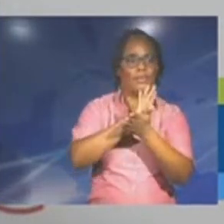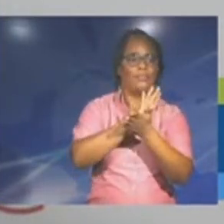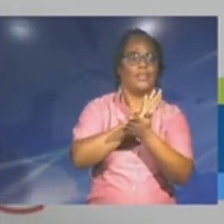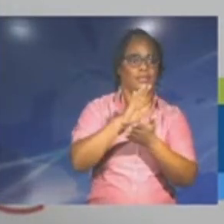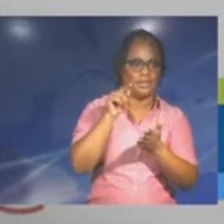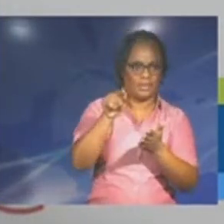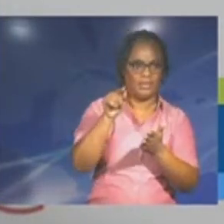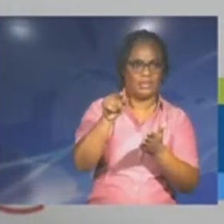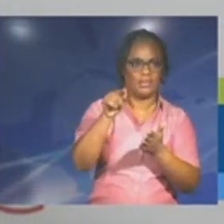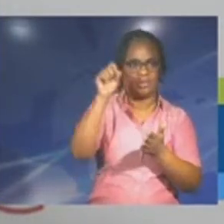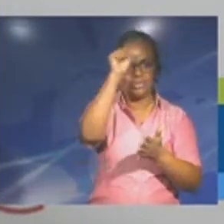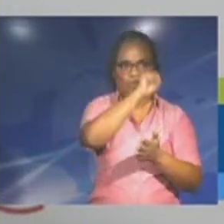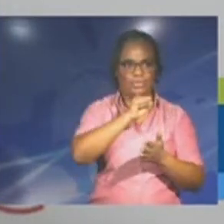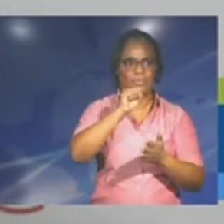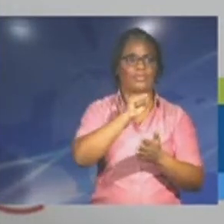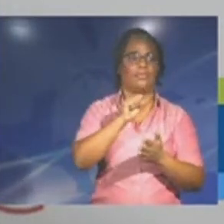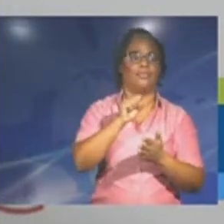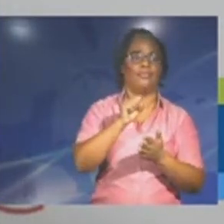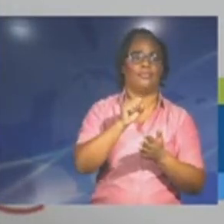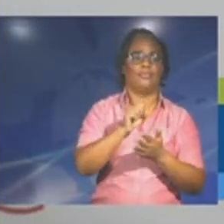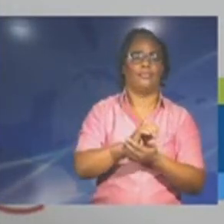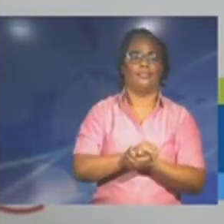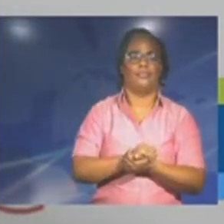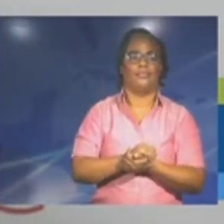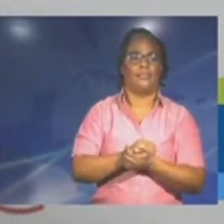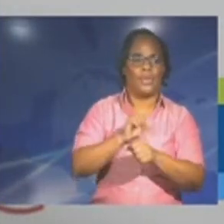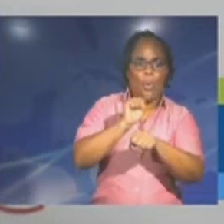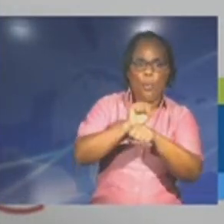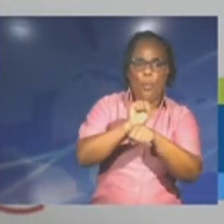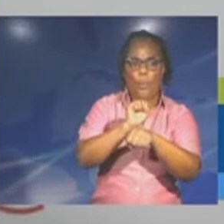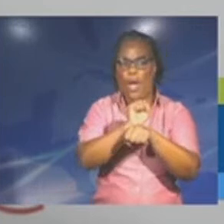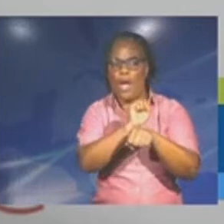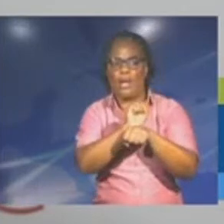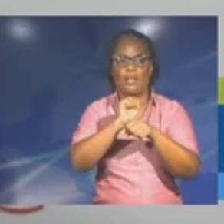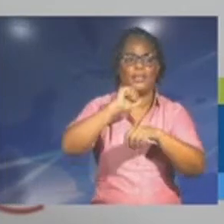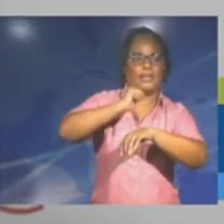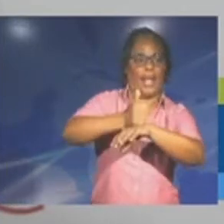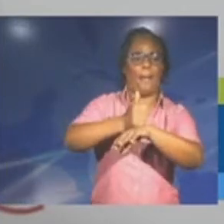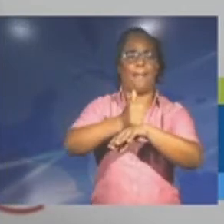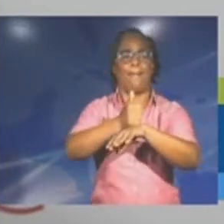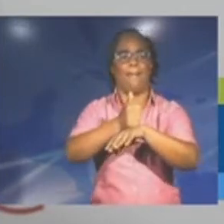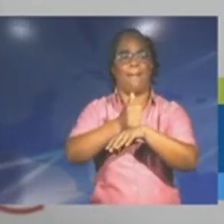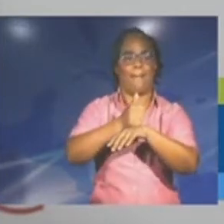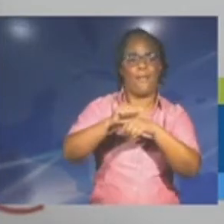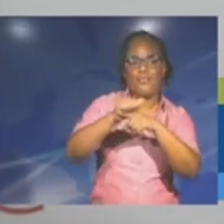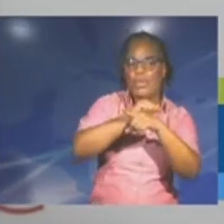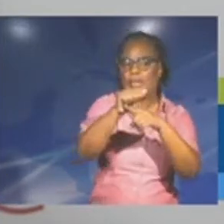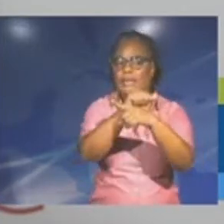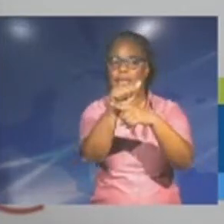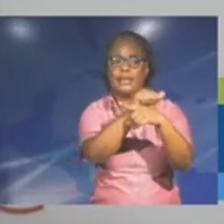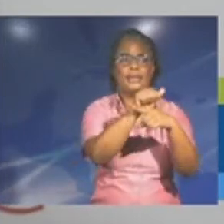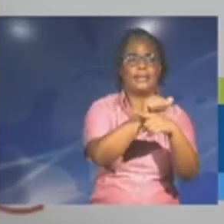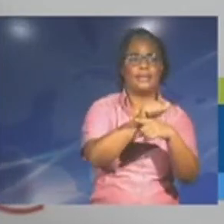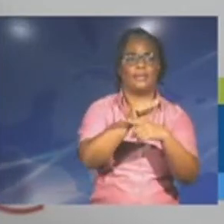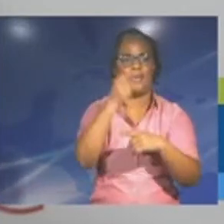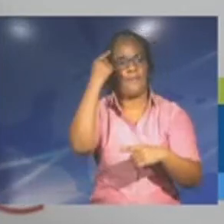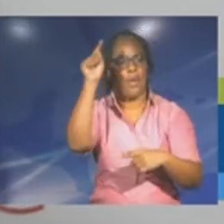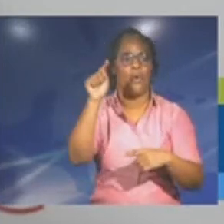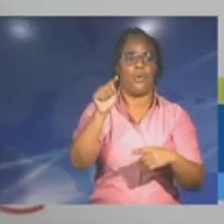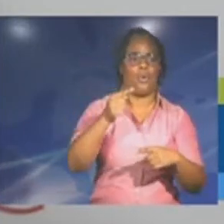and investment in their training to have a more cohesive syllabus. So